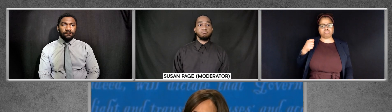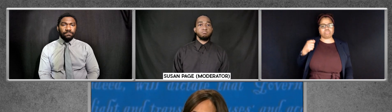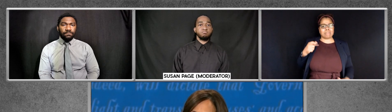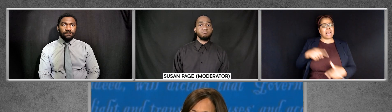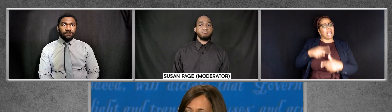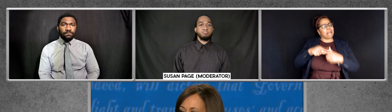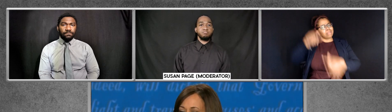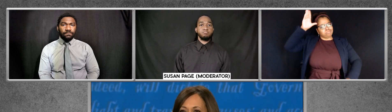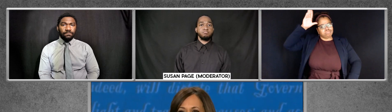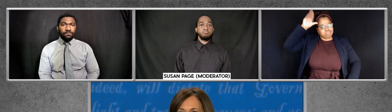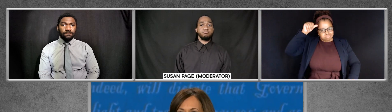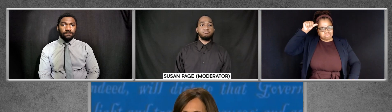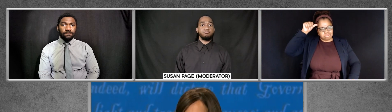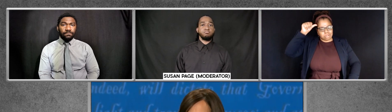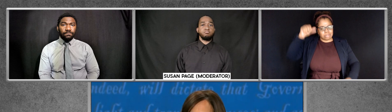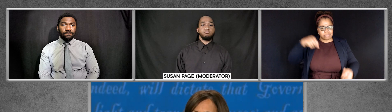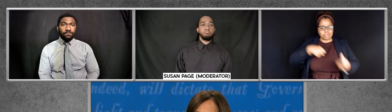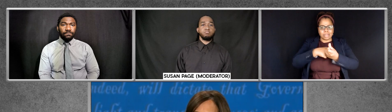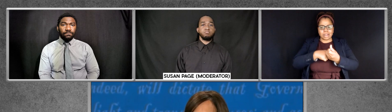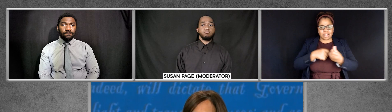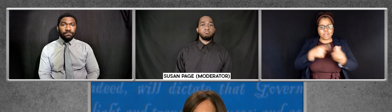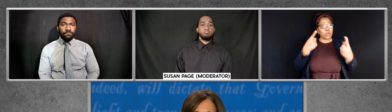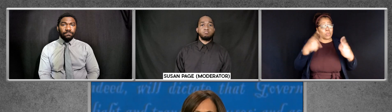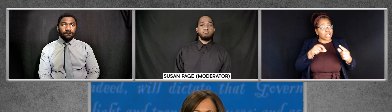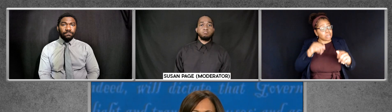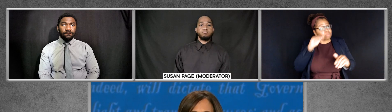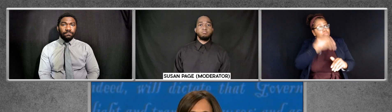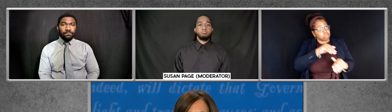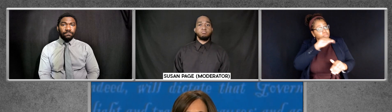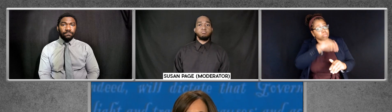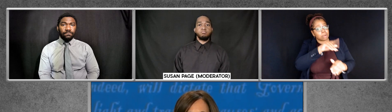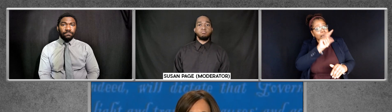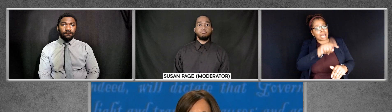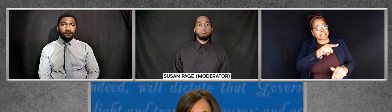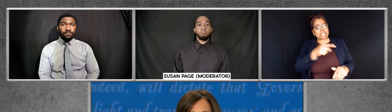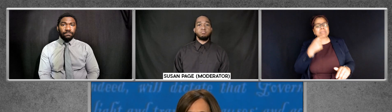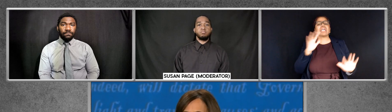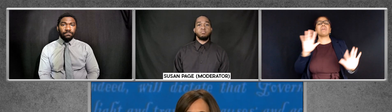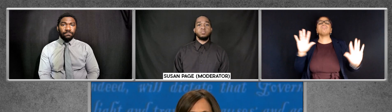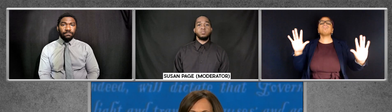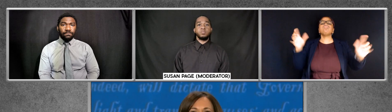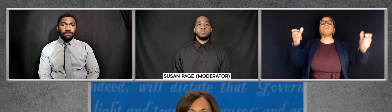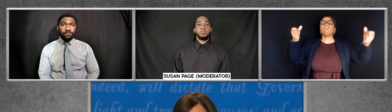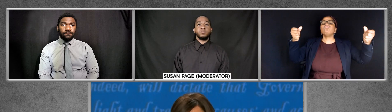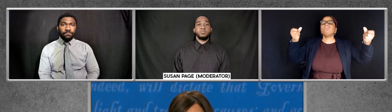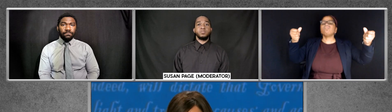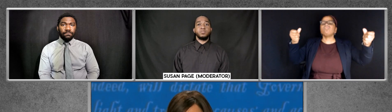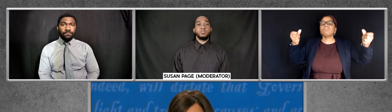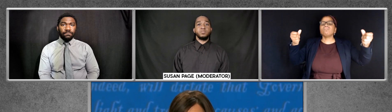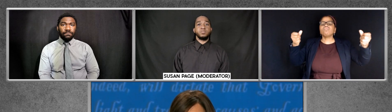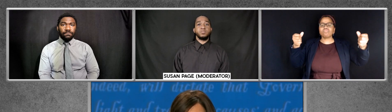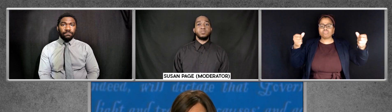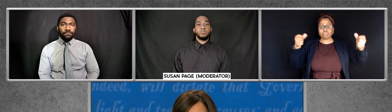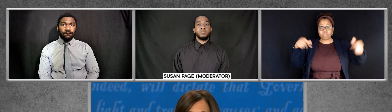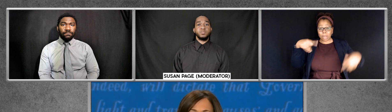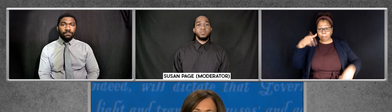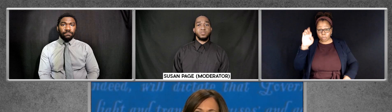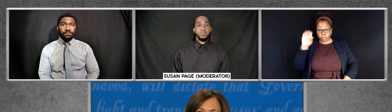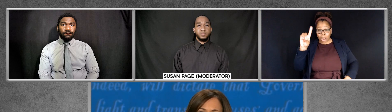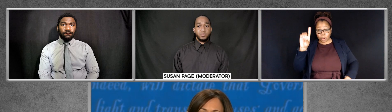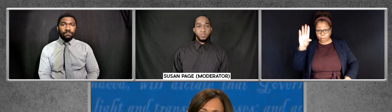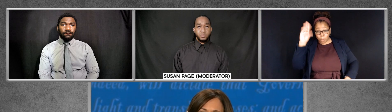down. And then he said, when pressed, stand back, stand by.